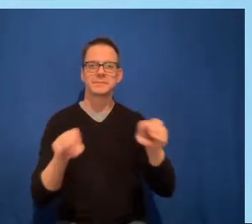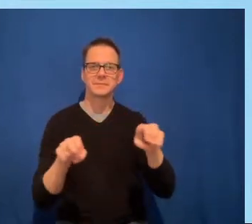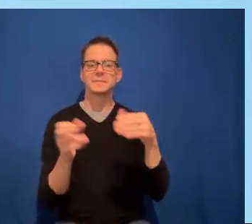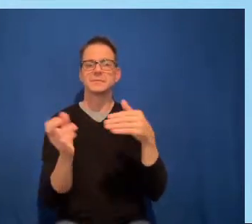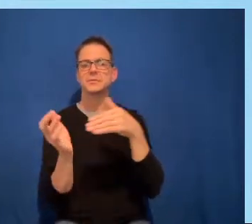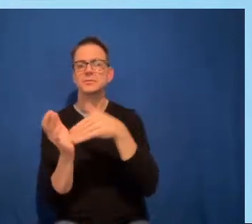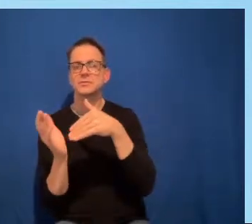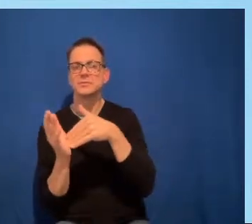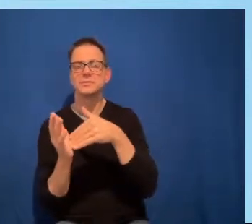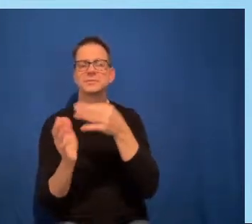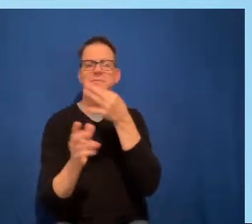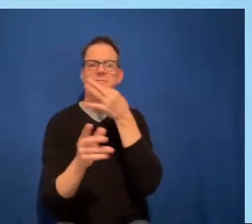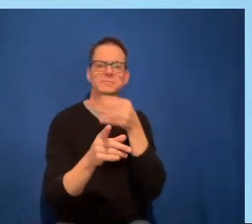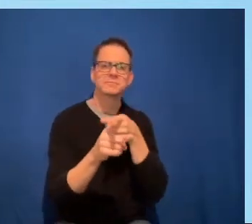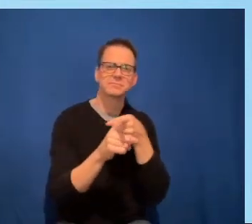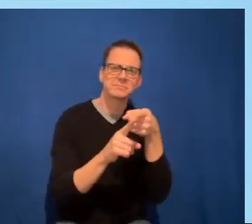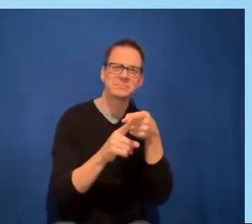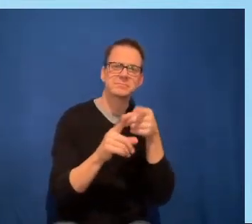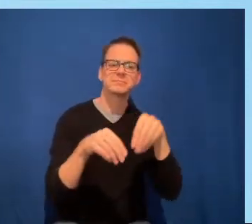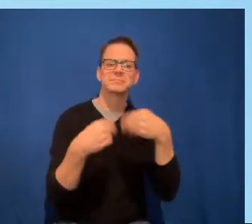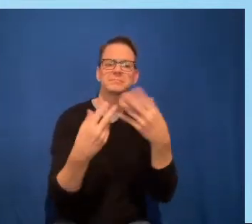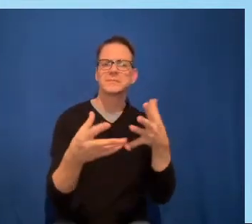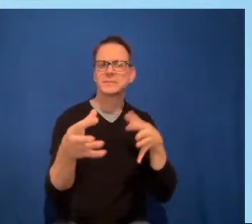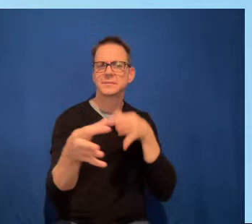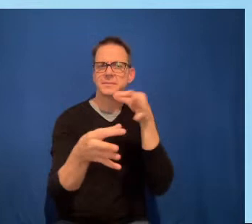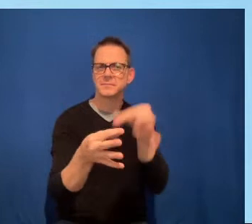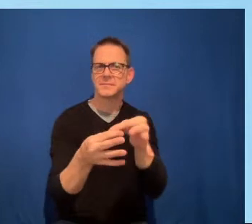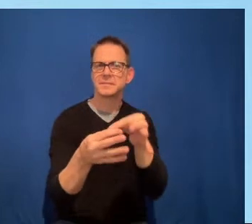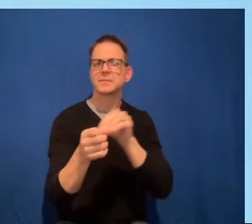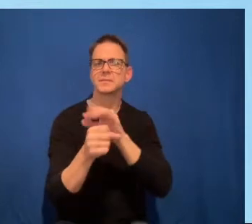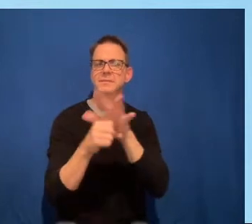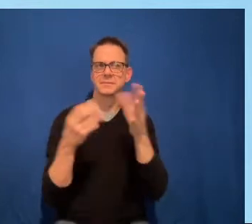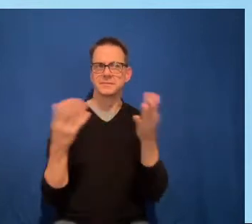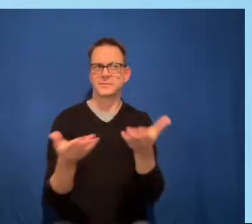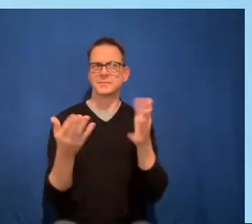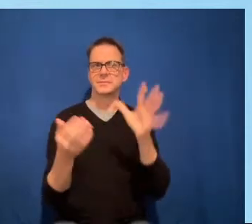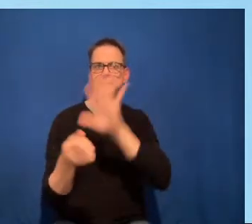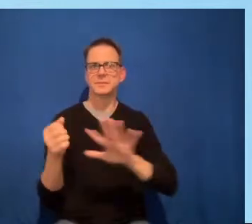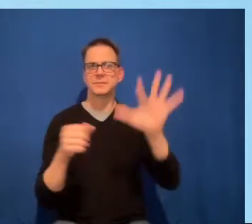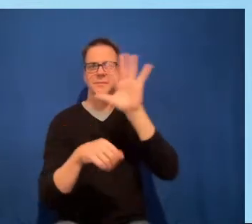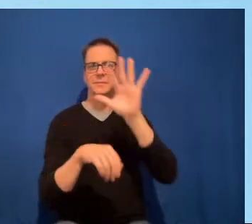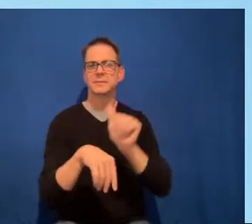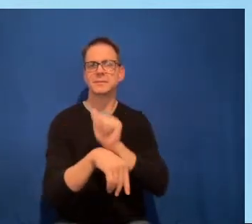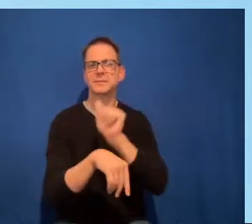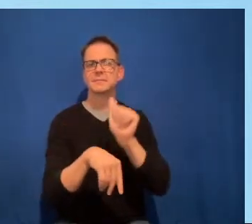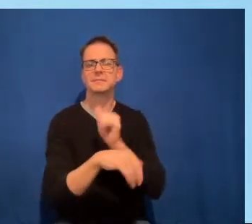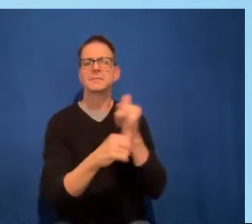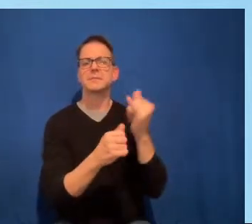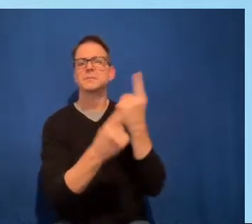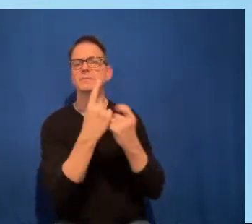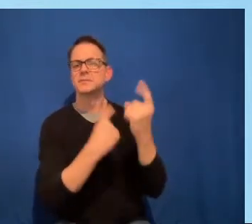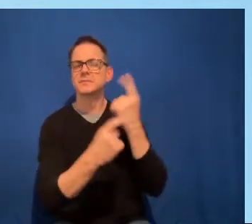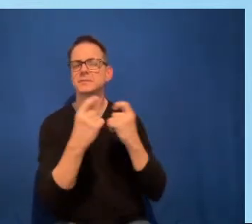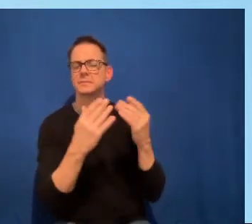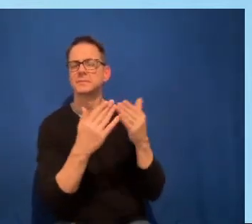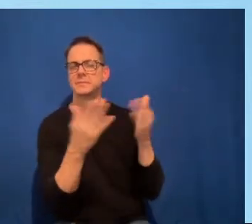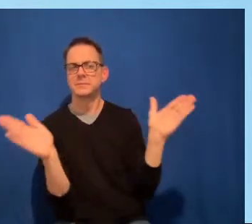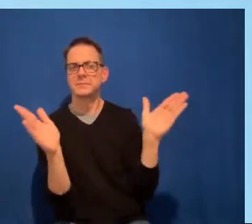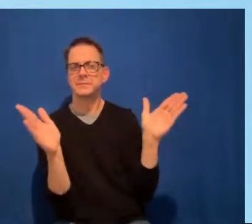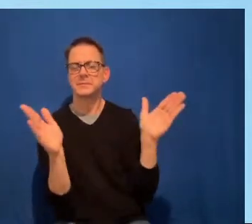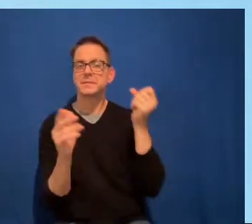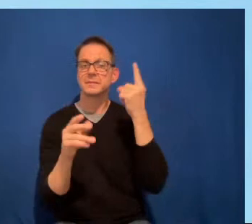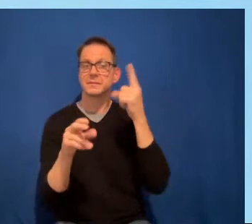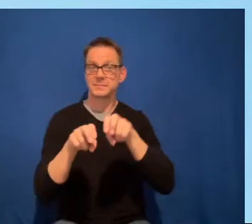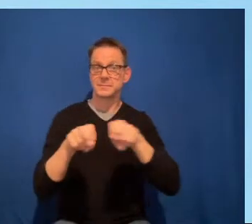in Alberta and take questions from the public and the media. The views of our panellists are their own and do not represent any institutions they may